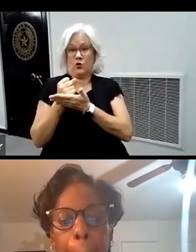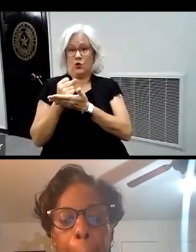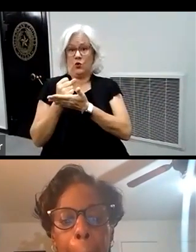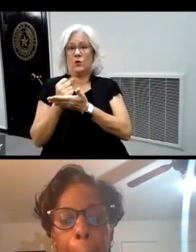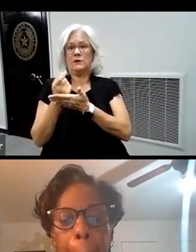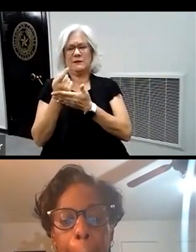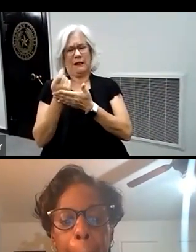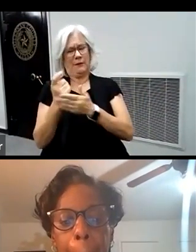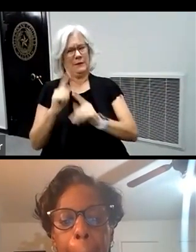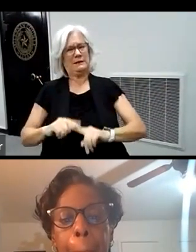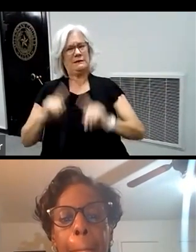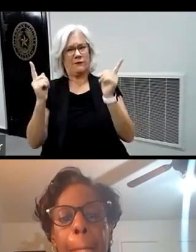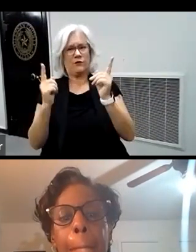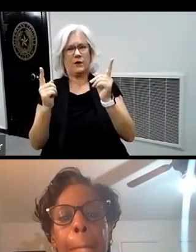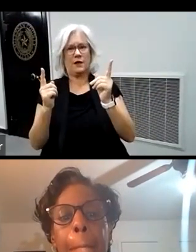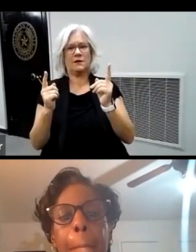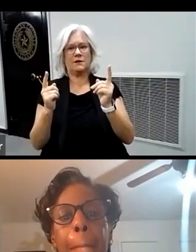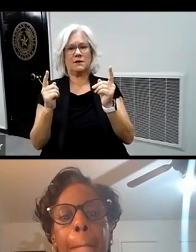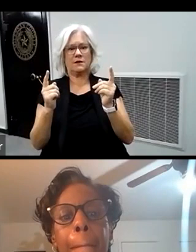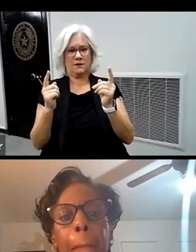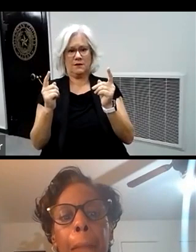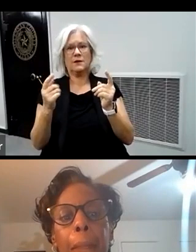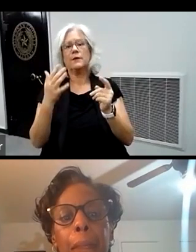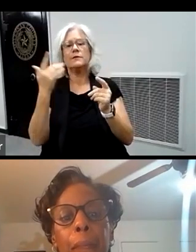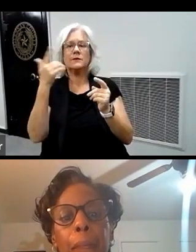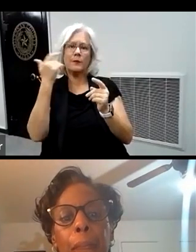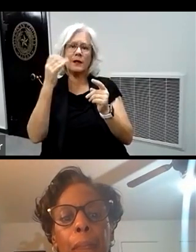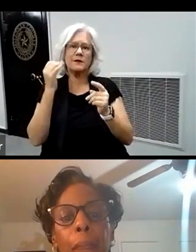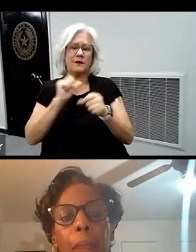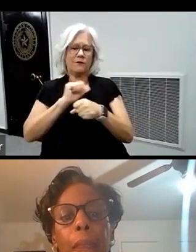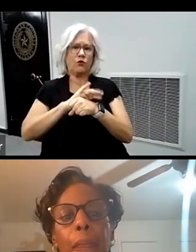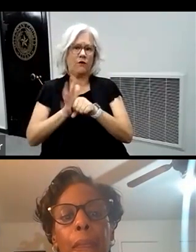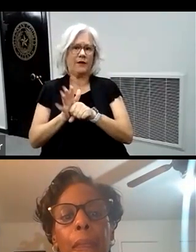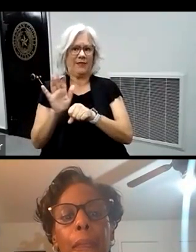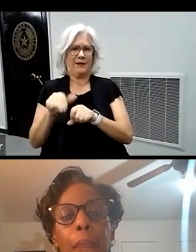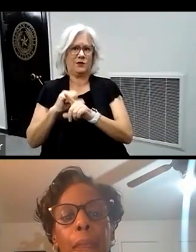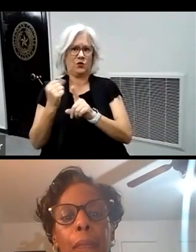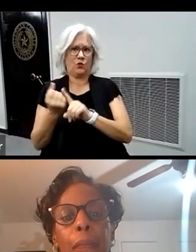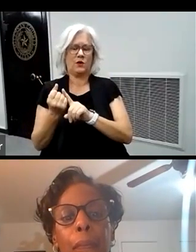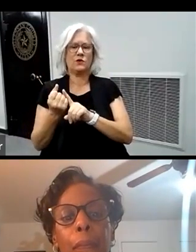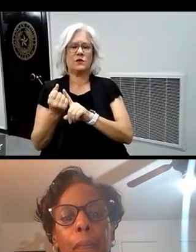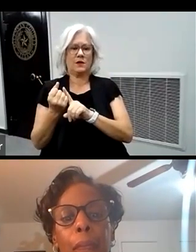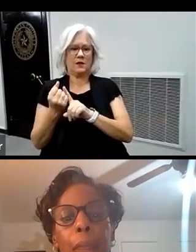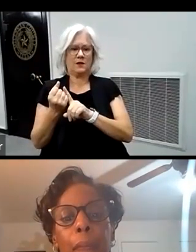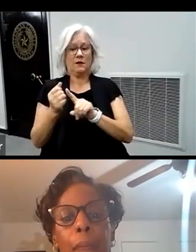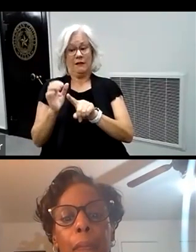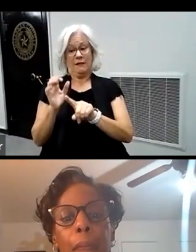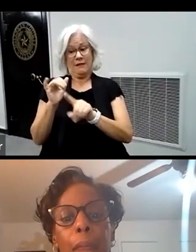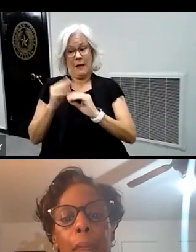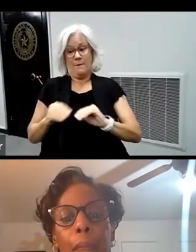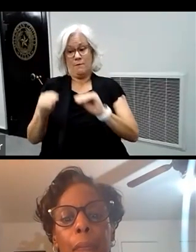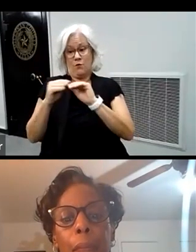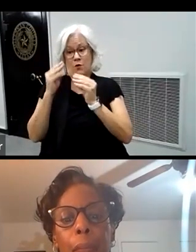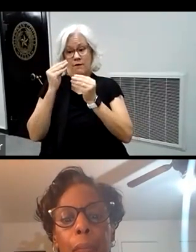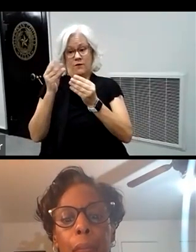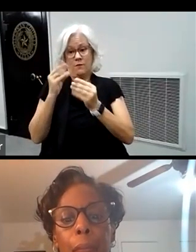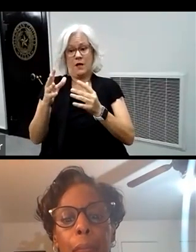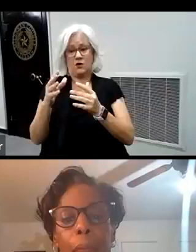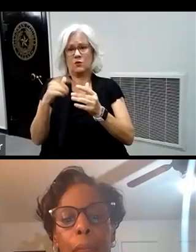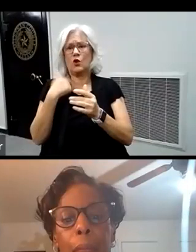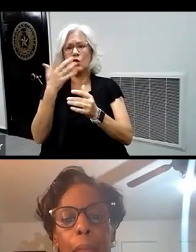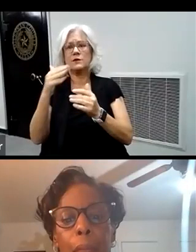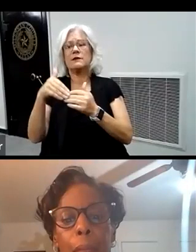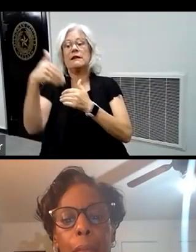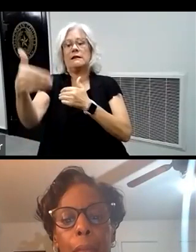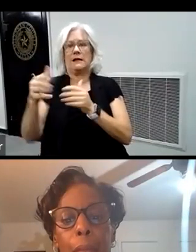little bit different at this time because a lot of those have been affected by the COVID-19 situation. We'll be able to provide a little more information on what that looks like at